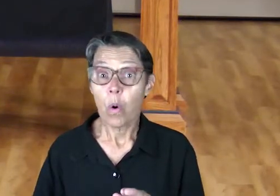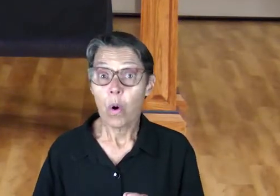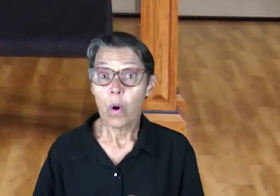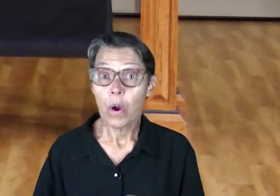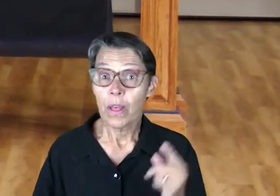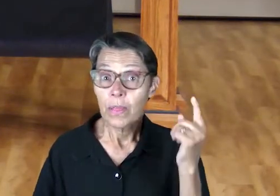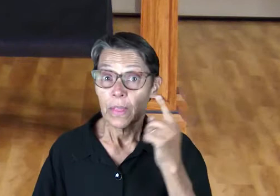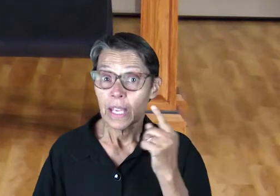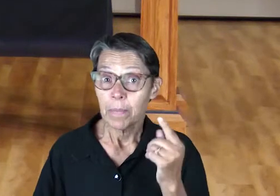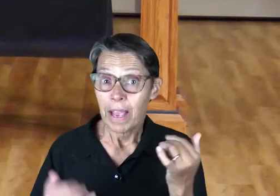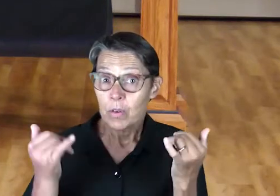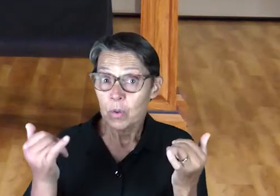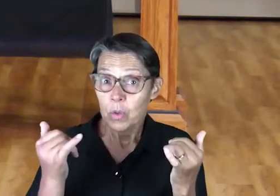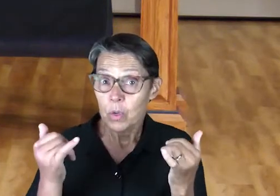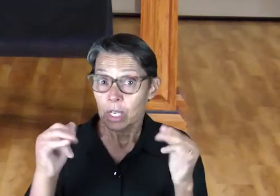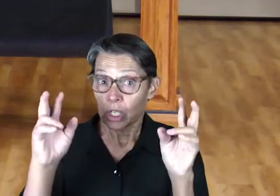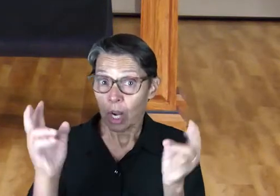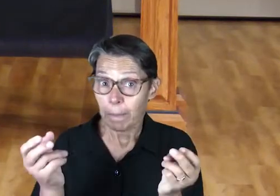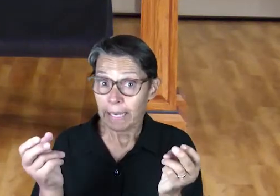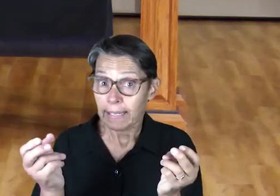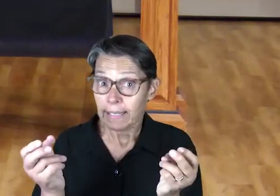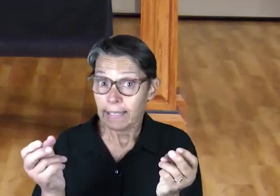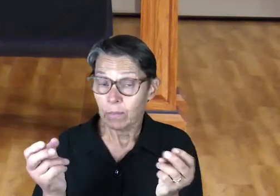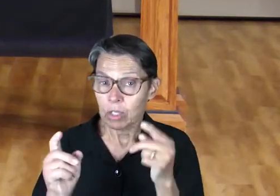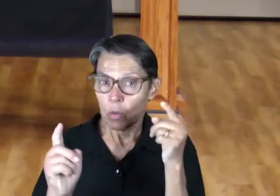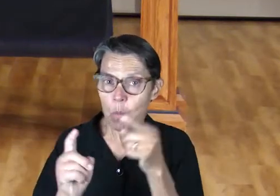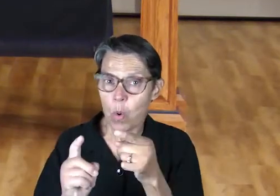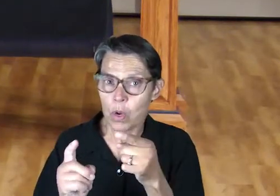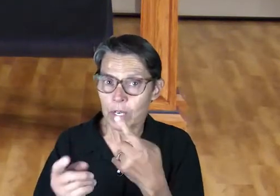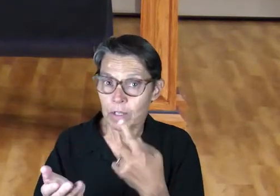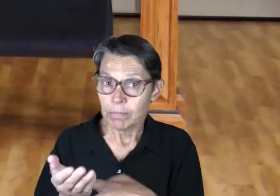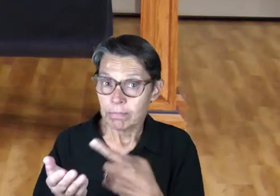mask wearing or freedom from mask wearing?